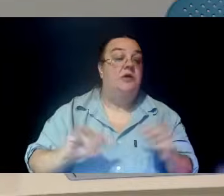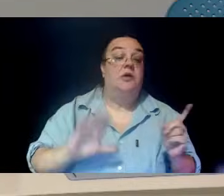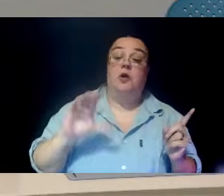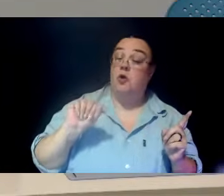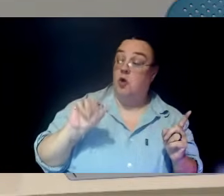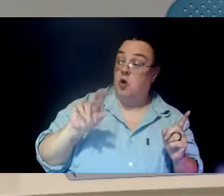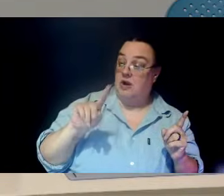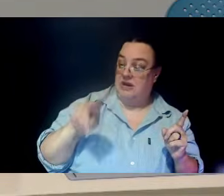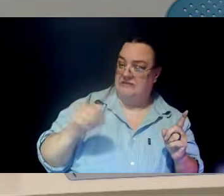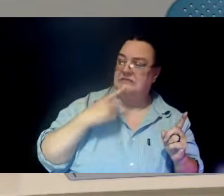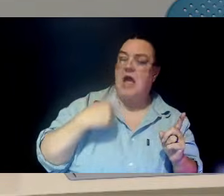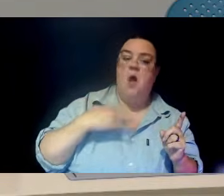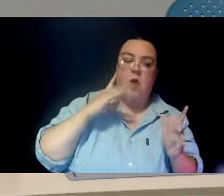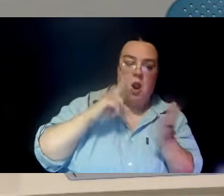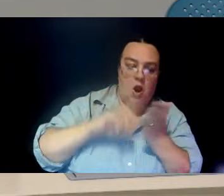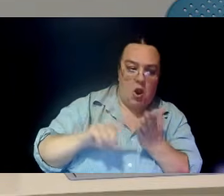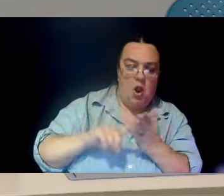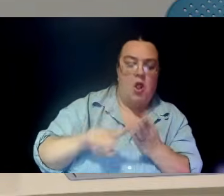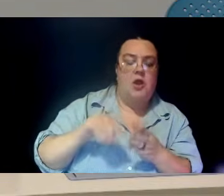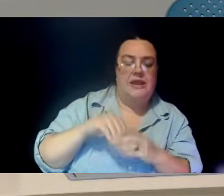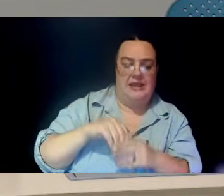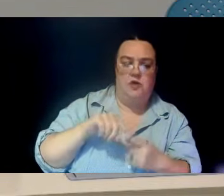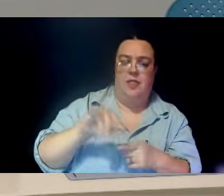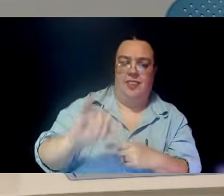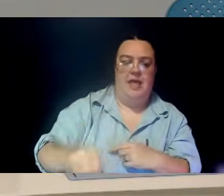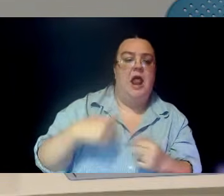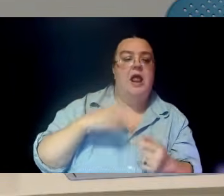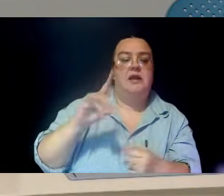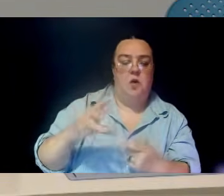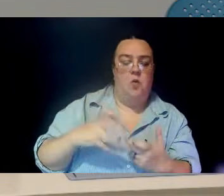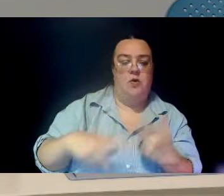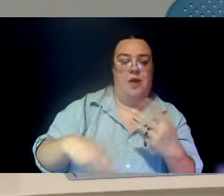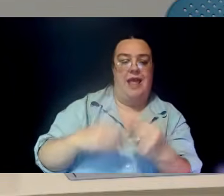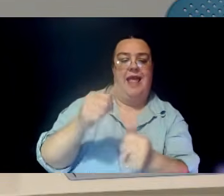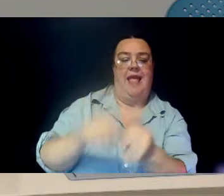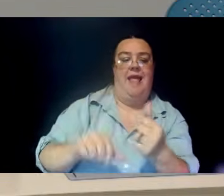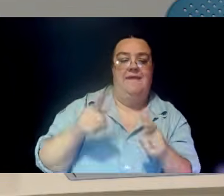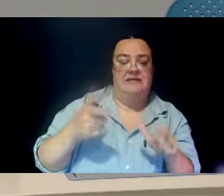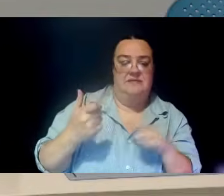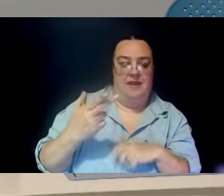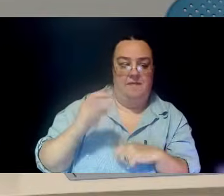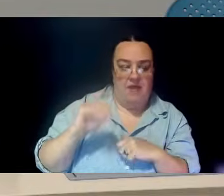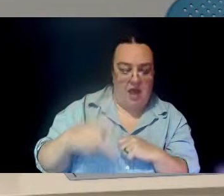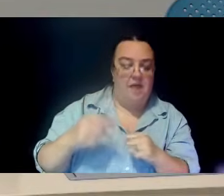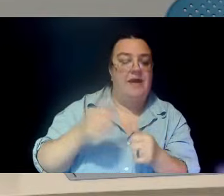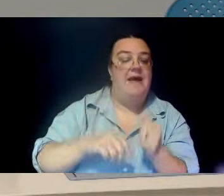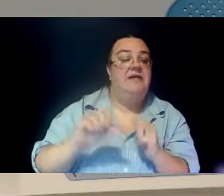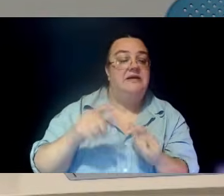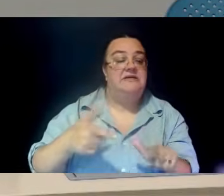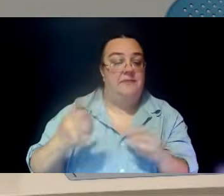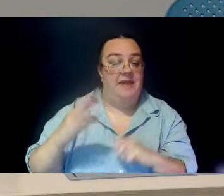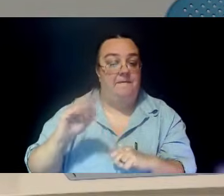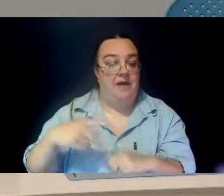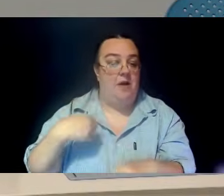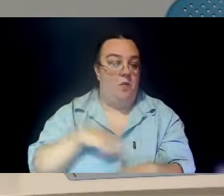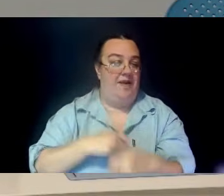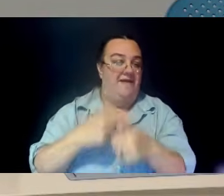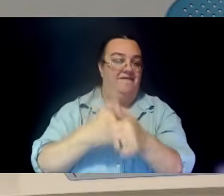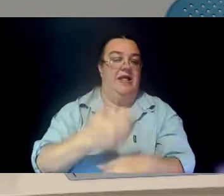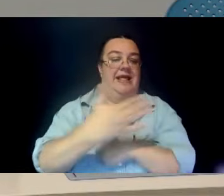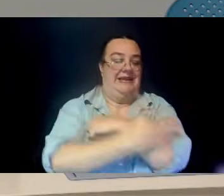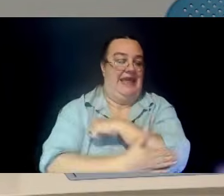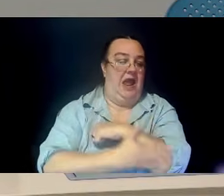that. I wanted to add that every speed hump or every speed bump, we go by the county